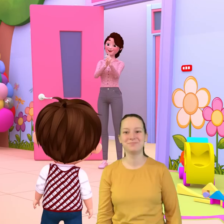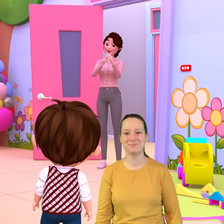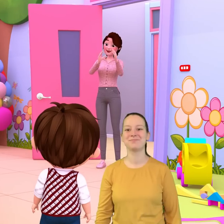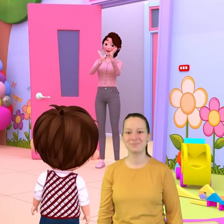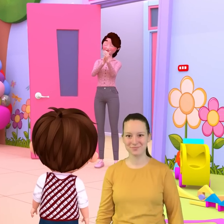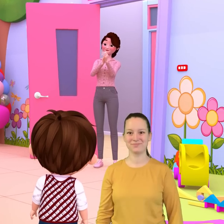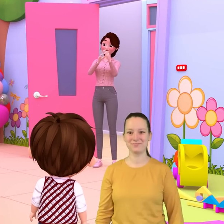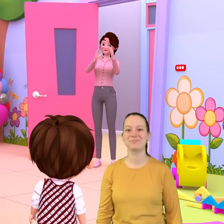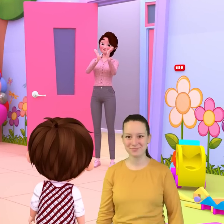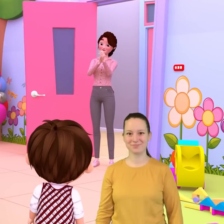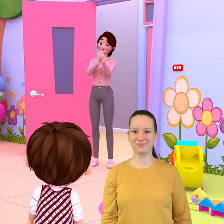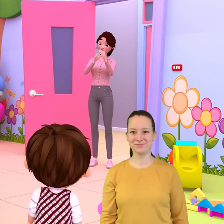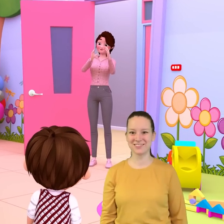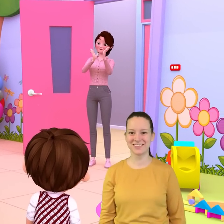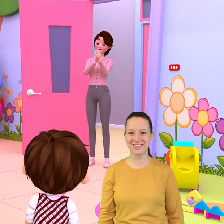thank you